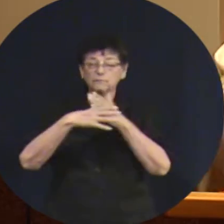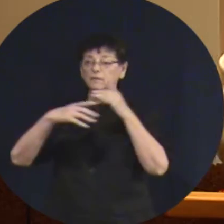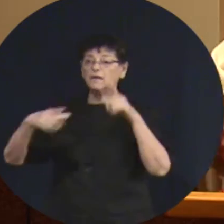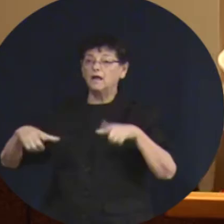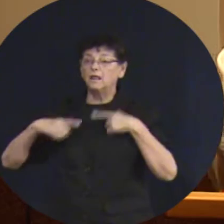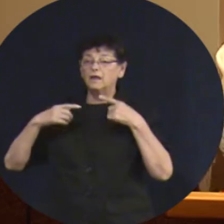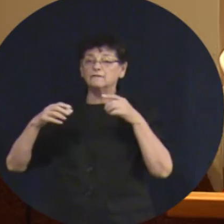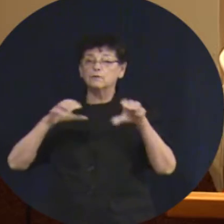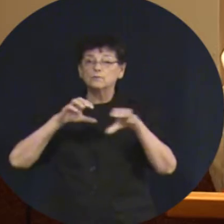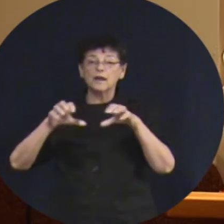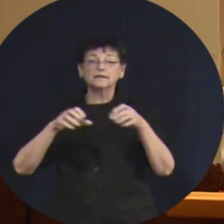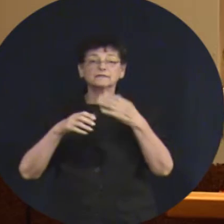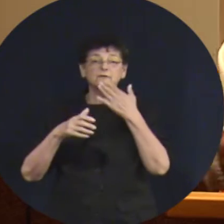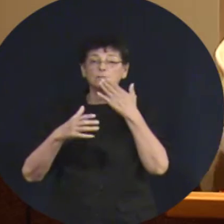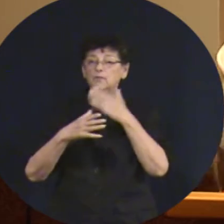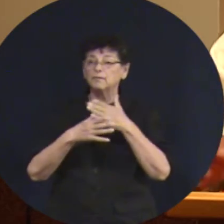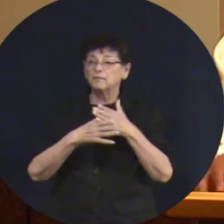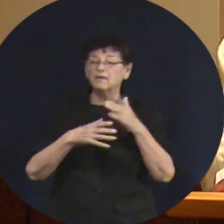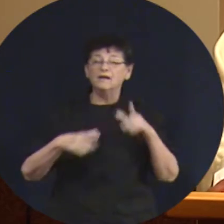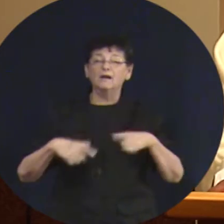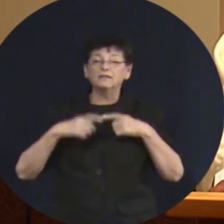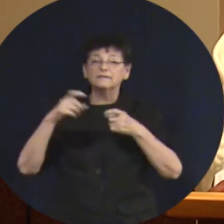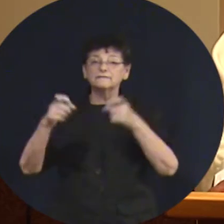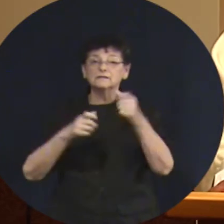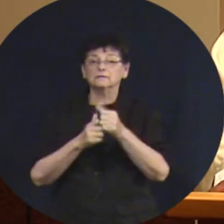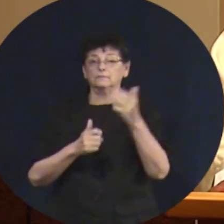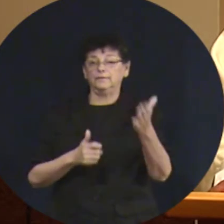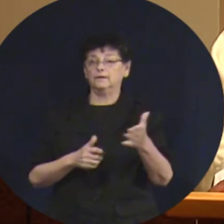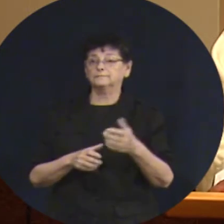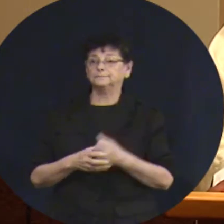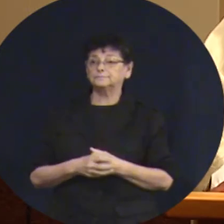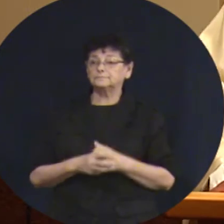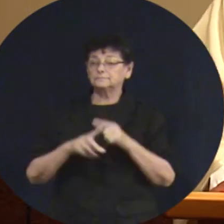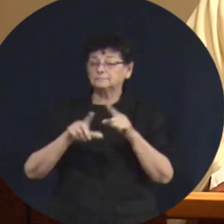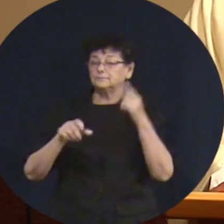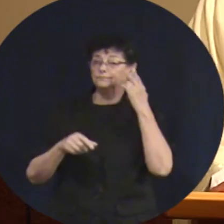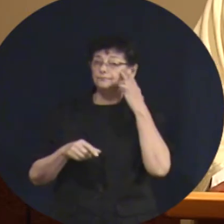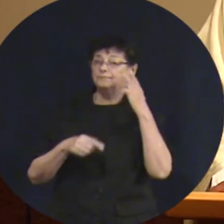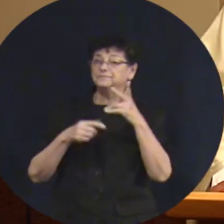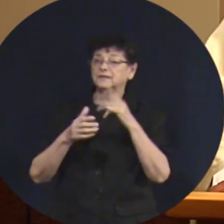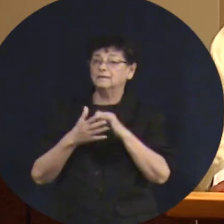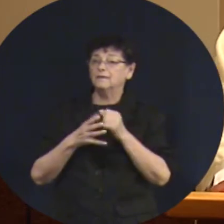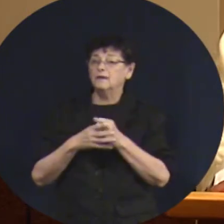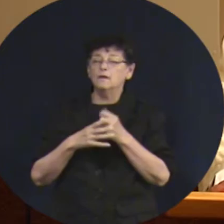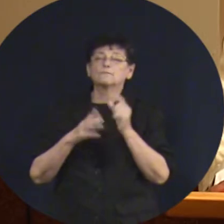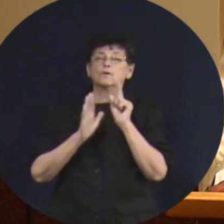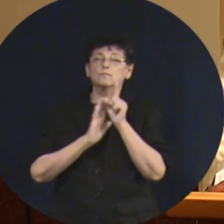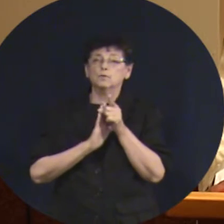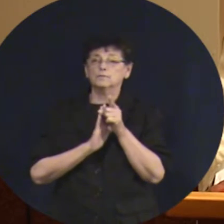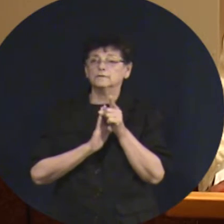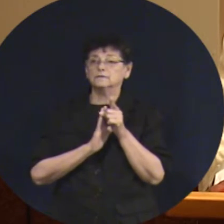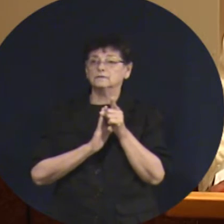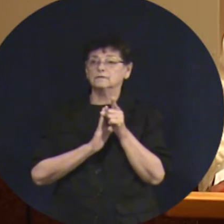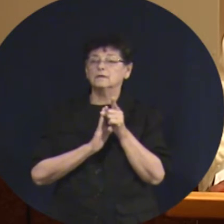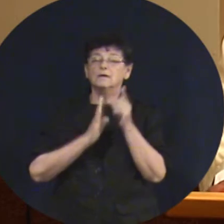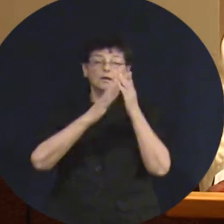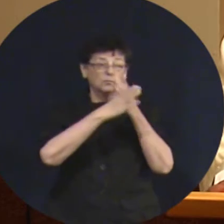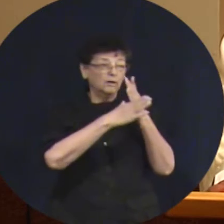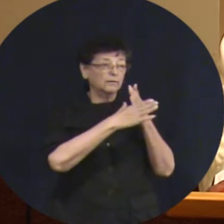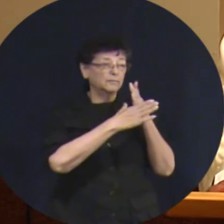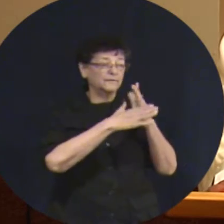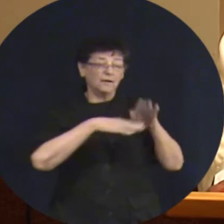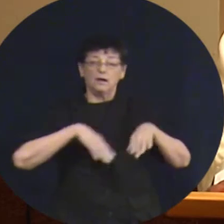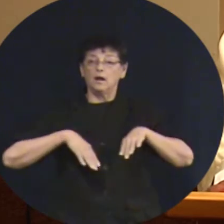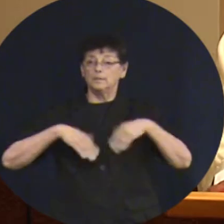life of reacting to distractions, a life of dealing with them. But if you think about it for just a moment, distractions may